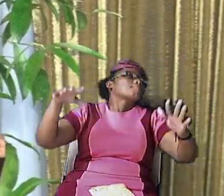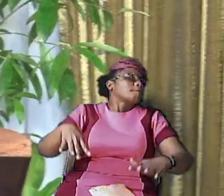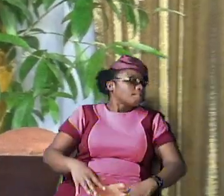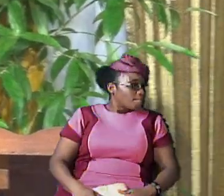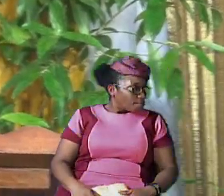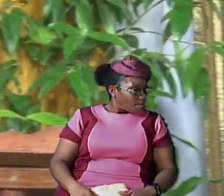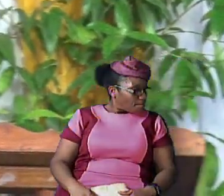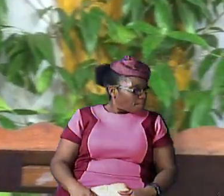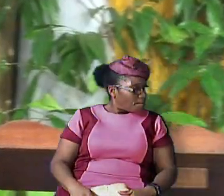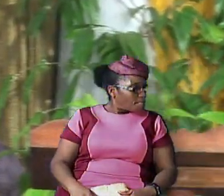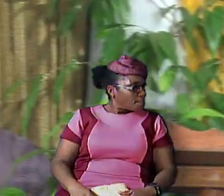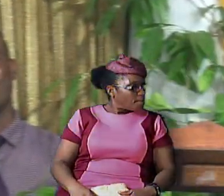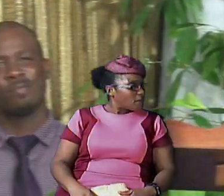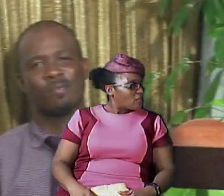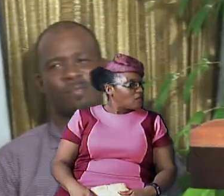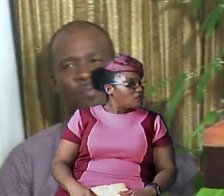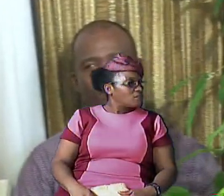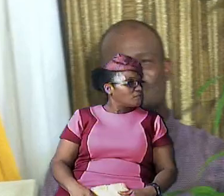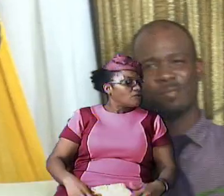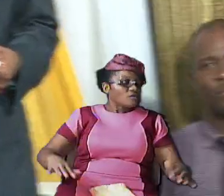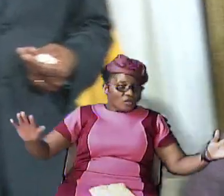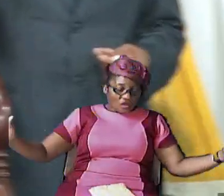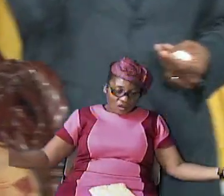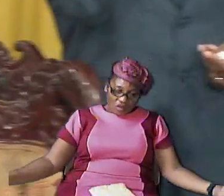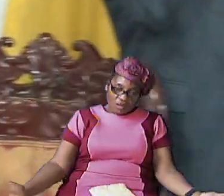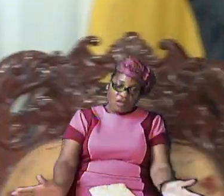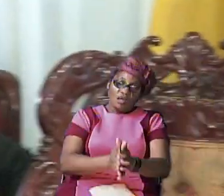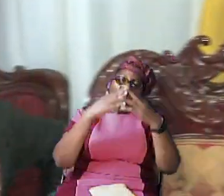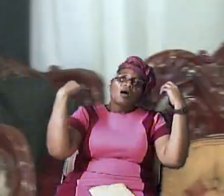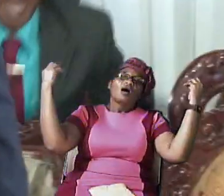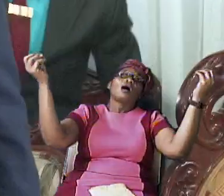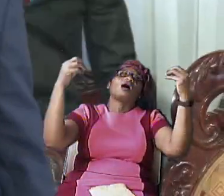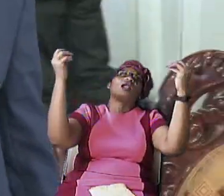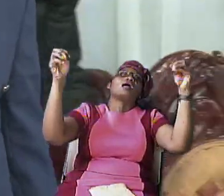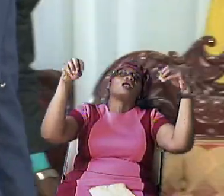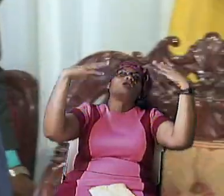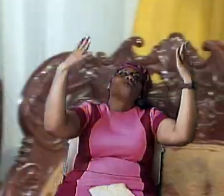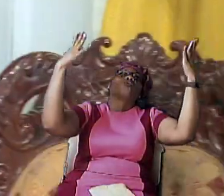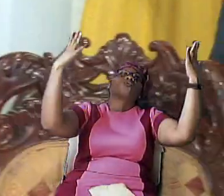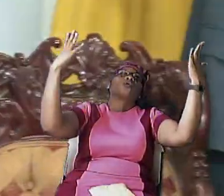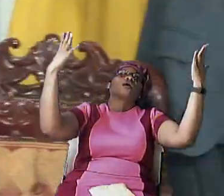No, still not getting there. Praise the Lord, everybody.